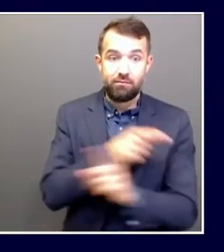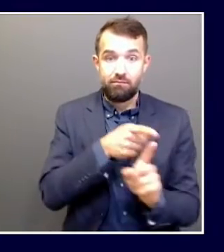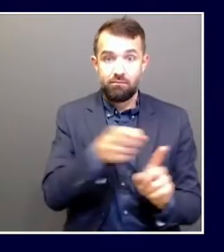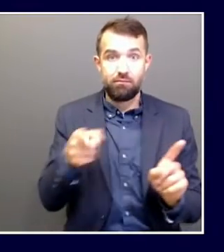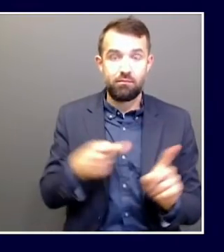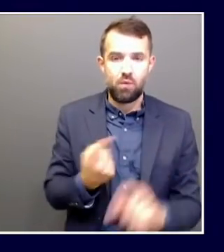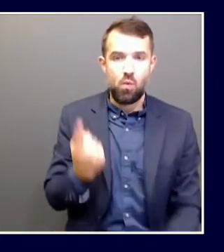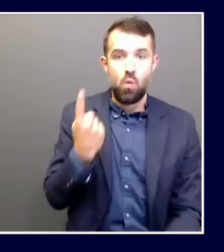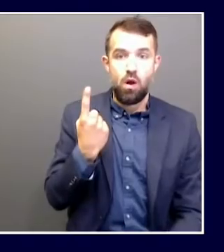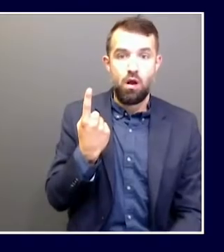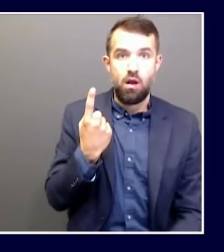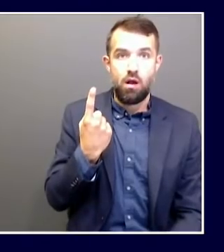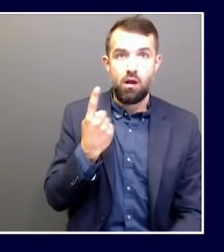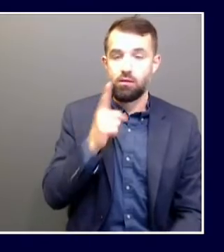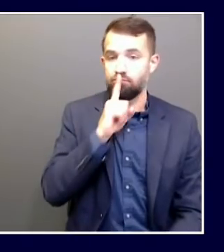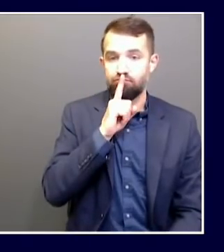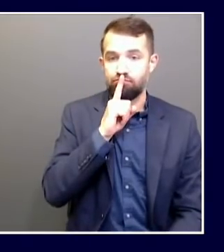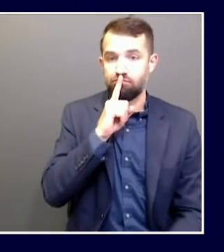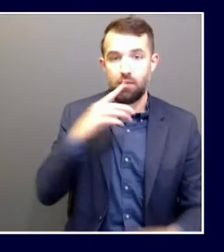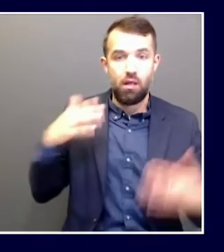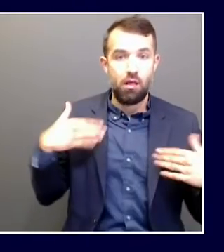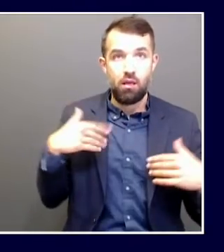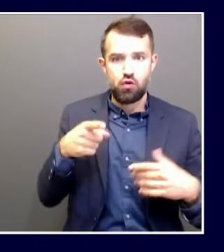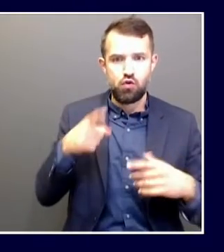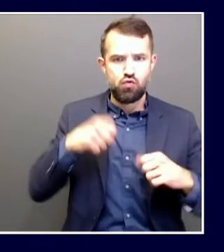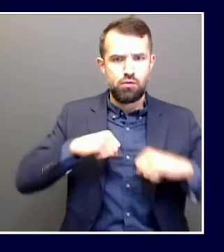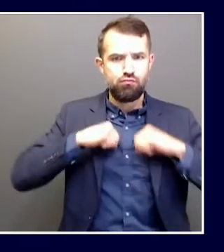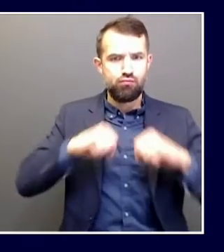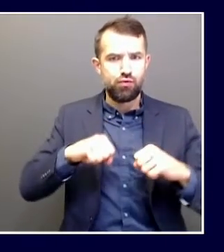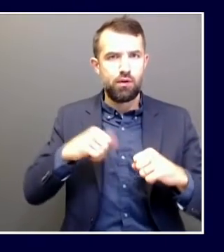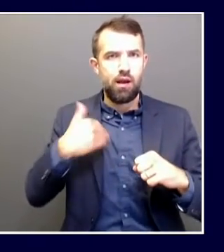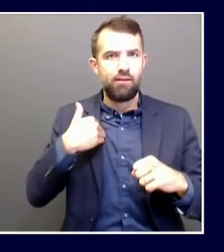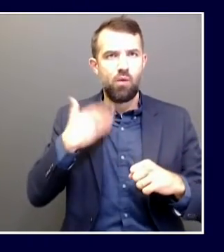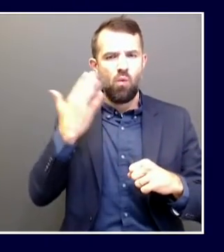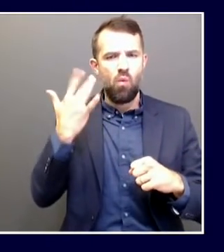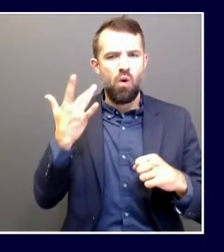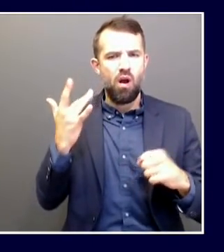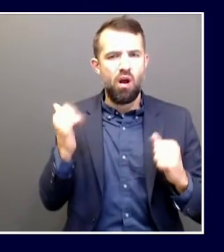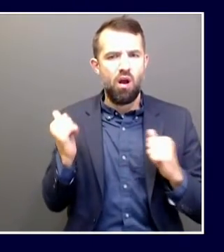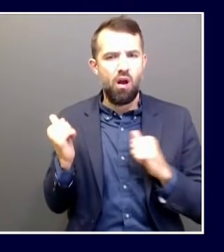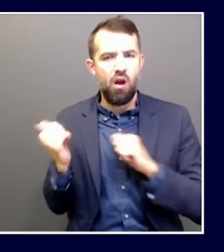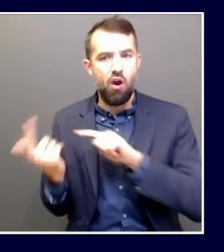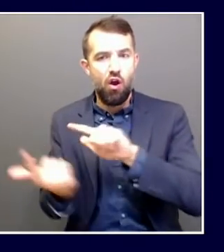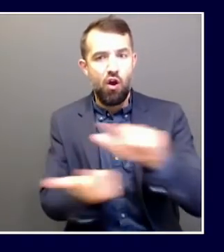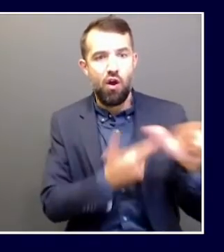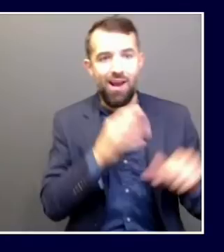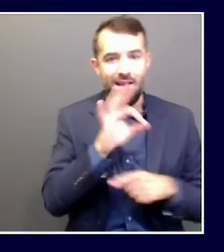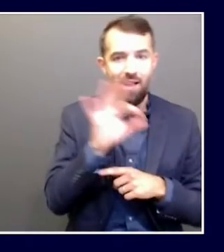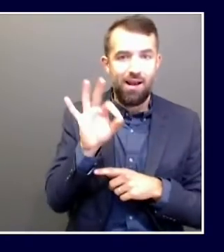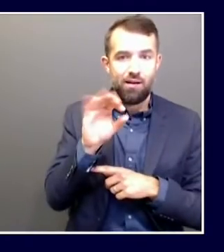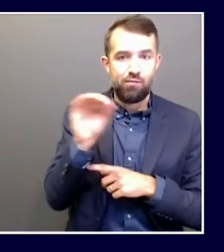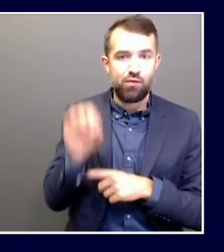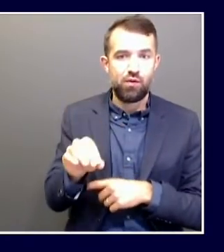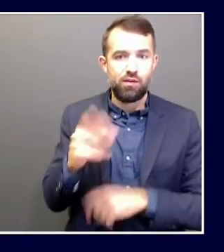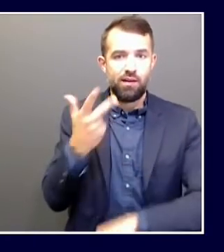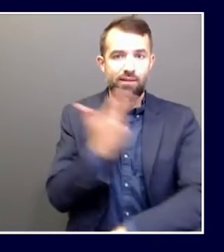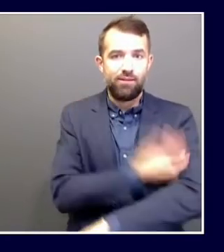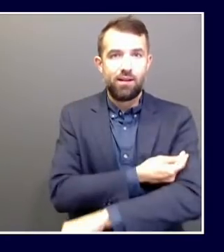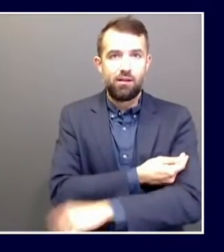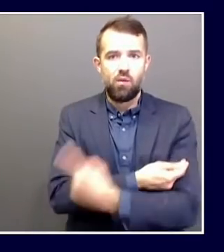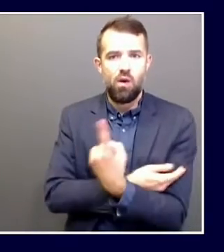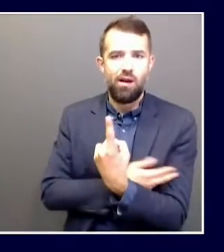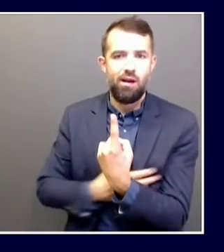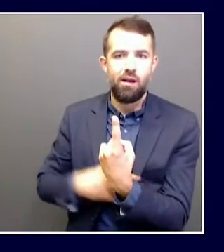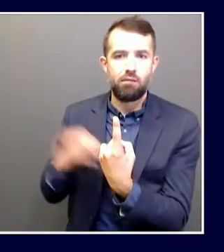sufficient protection? That seems to be the question we're getting from a lot of people, particularly on social media. Yeah, it's again a